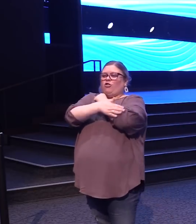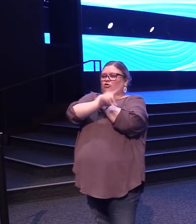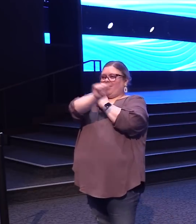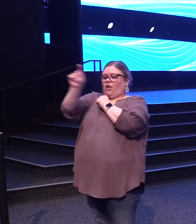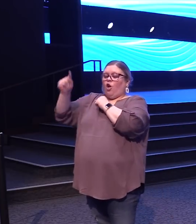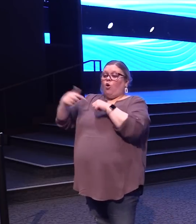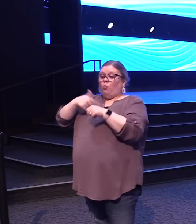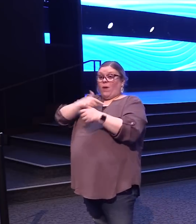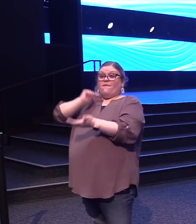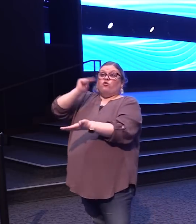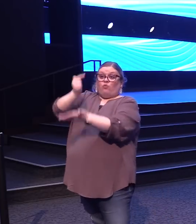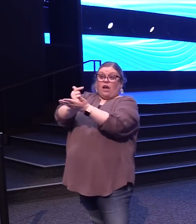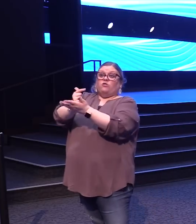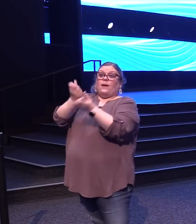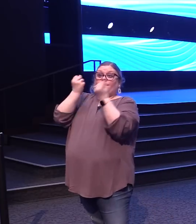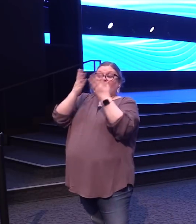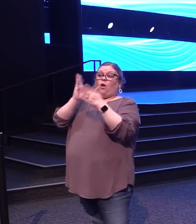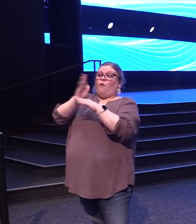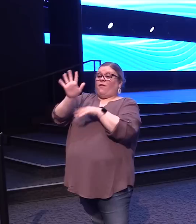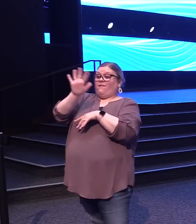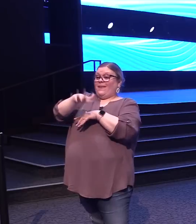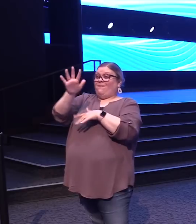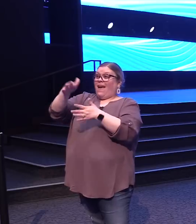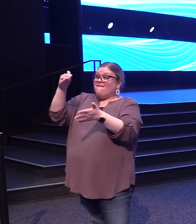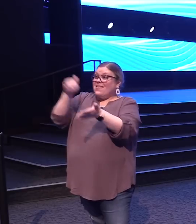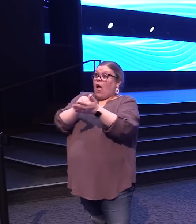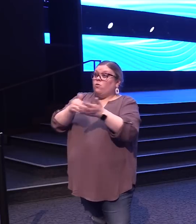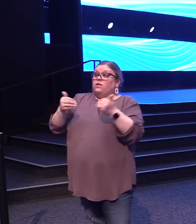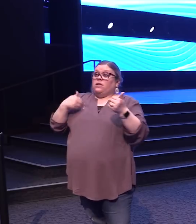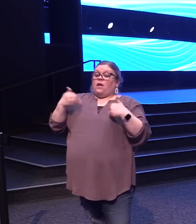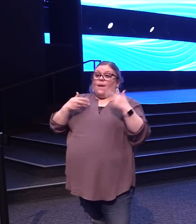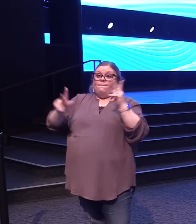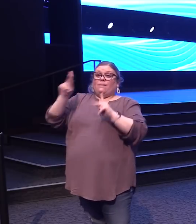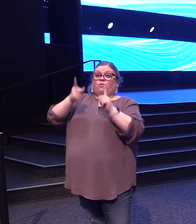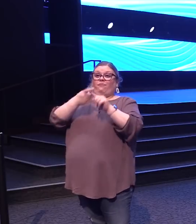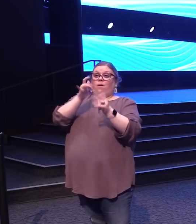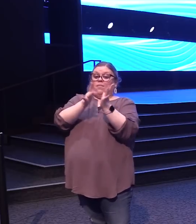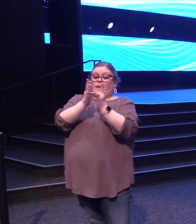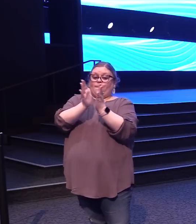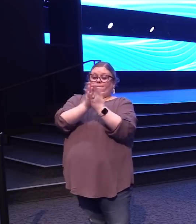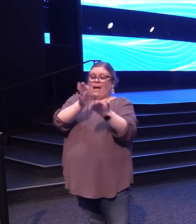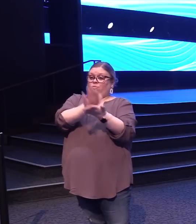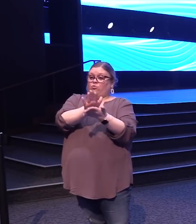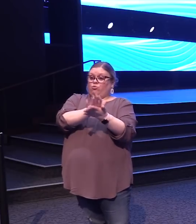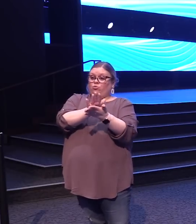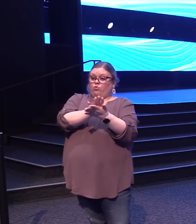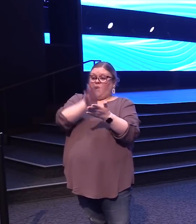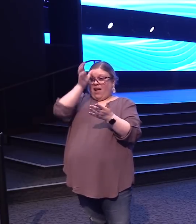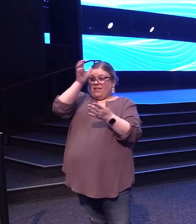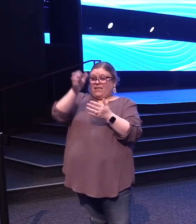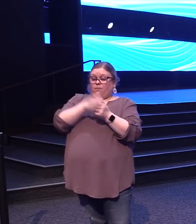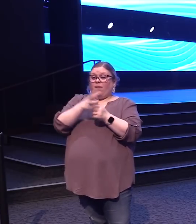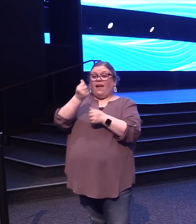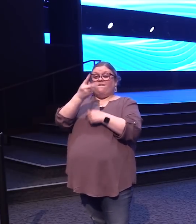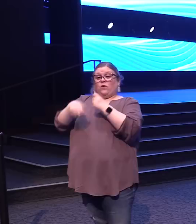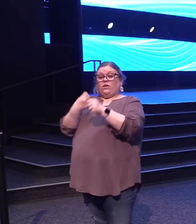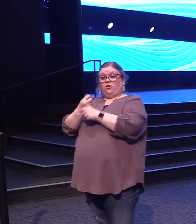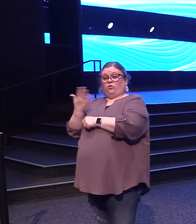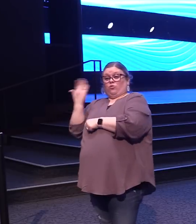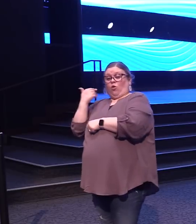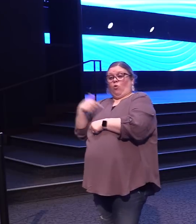have graduated over 55,000 young people from this Bible school concept. And a few years ago, we